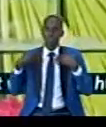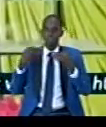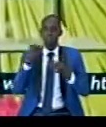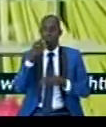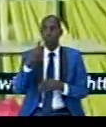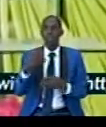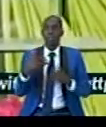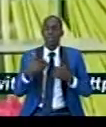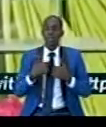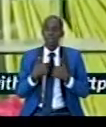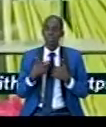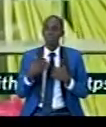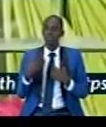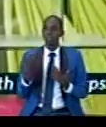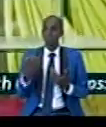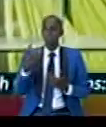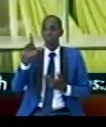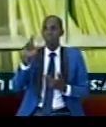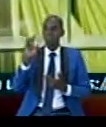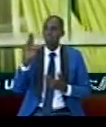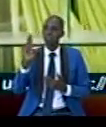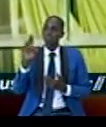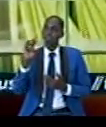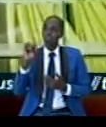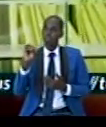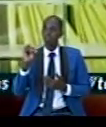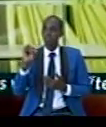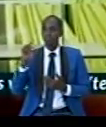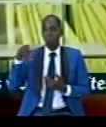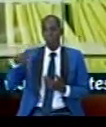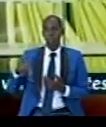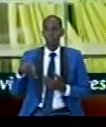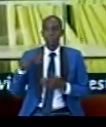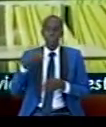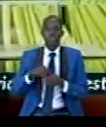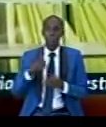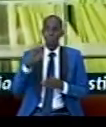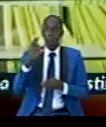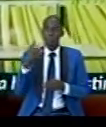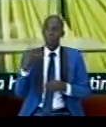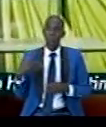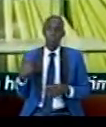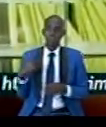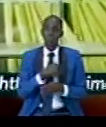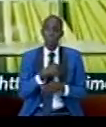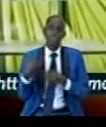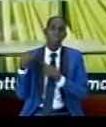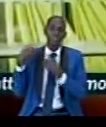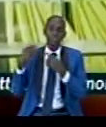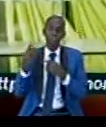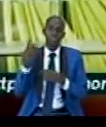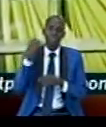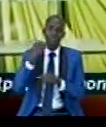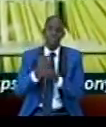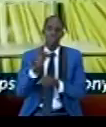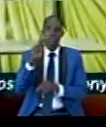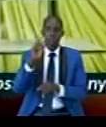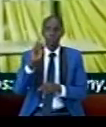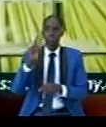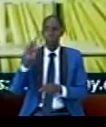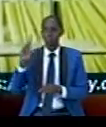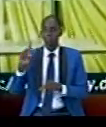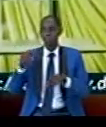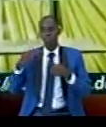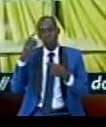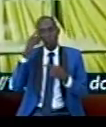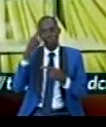breast lump on one of her breasts since 2021. She went for scan and she was told that